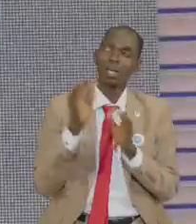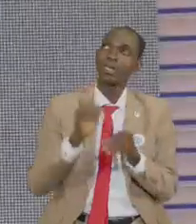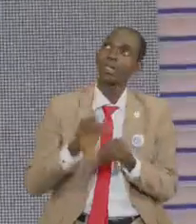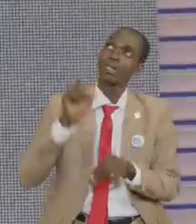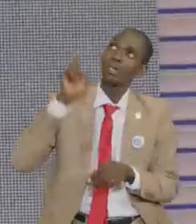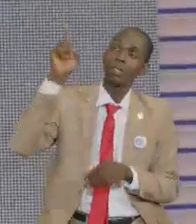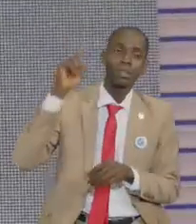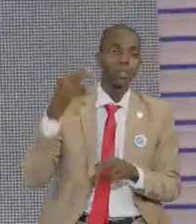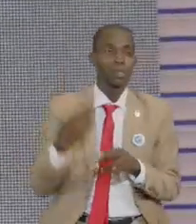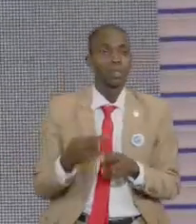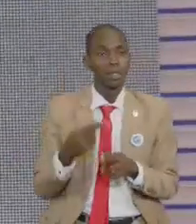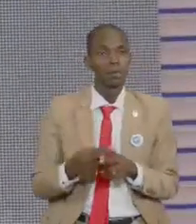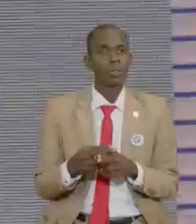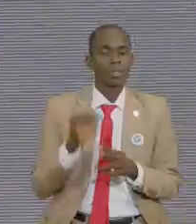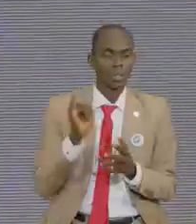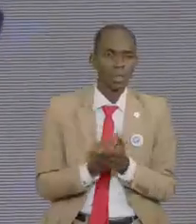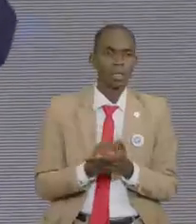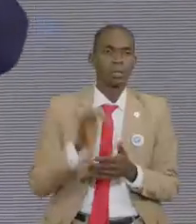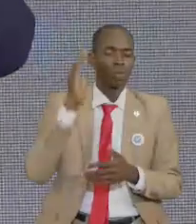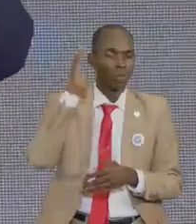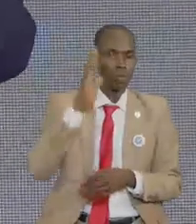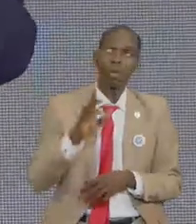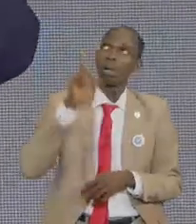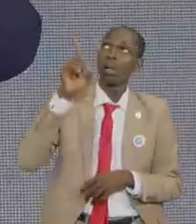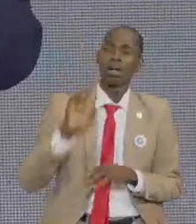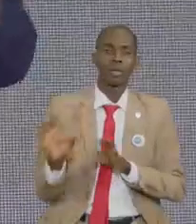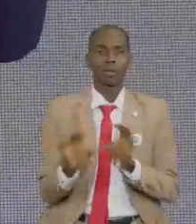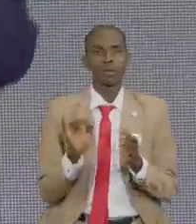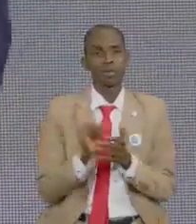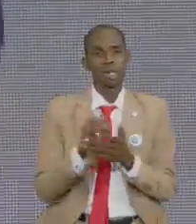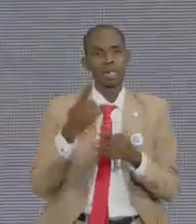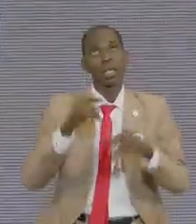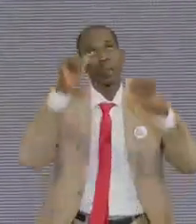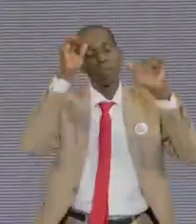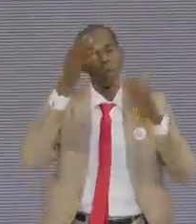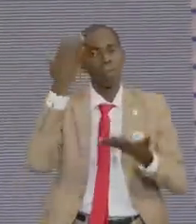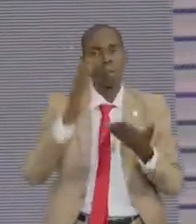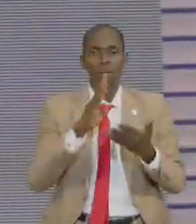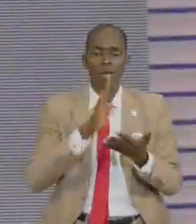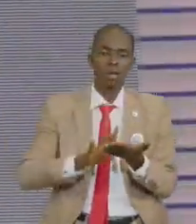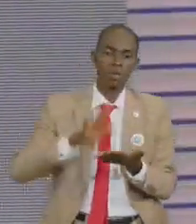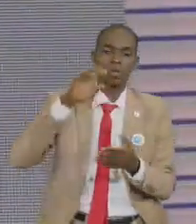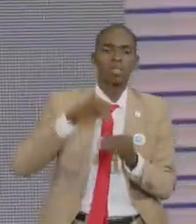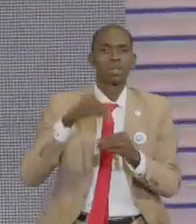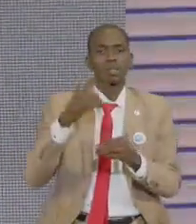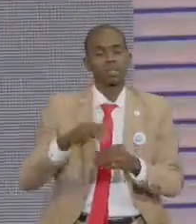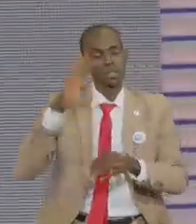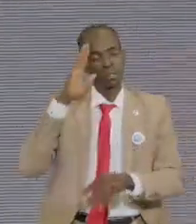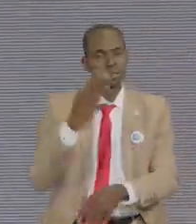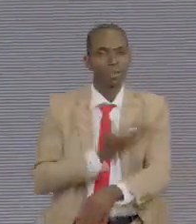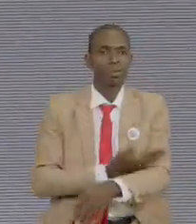name, that will I do, that the Father may be glorified in the Son.